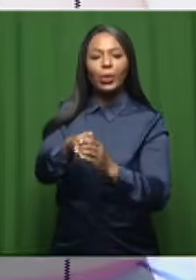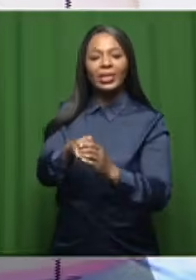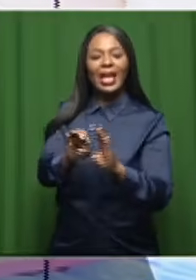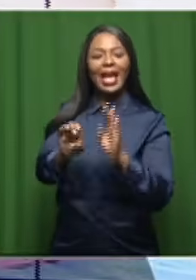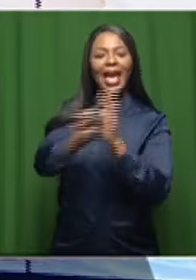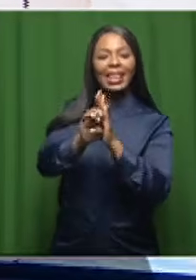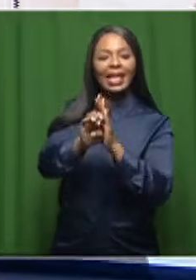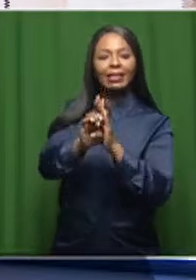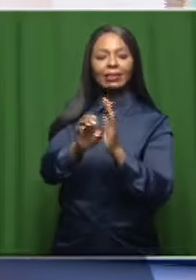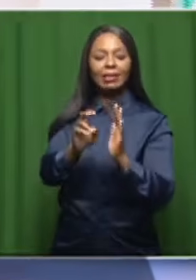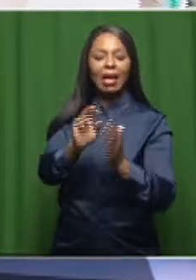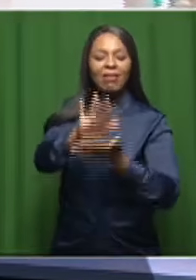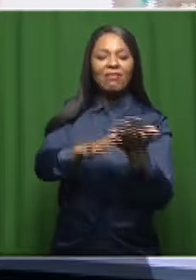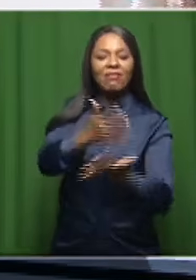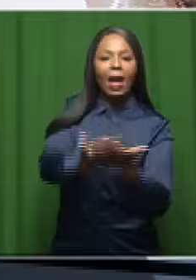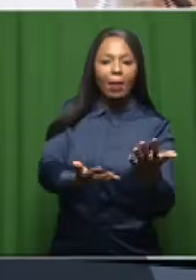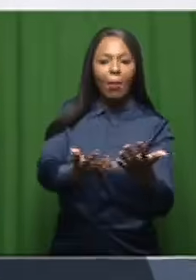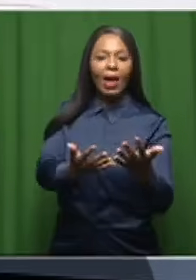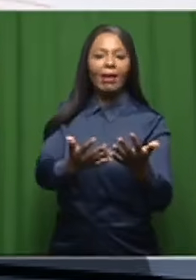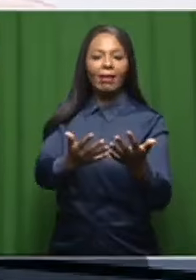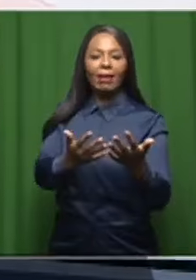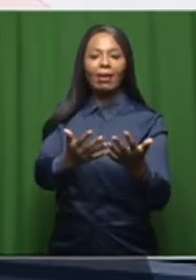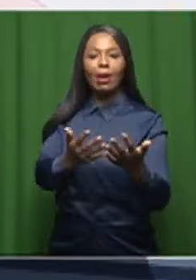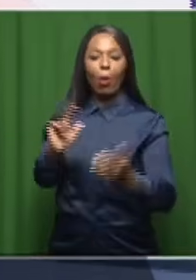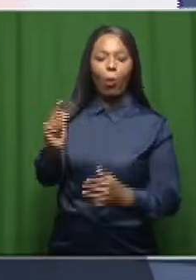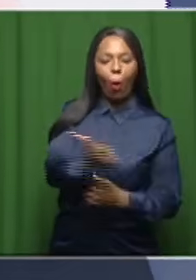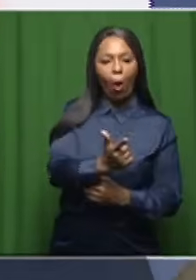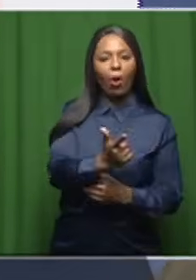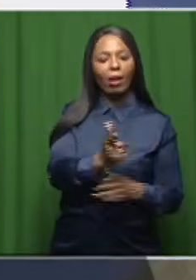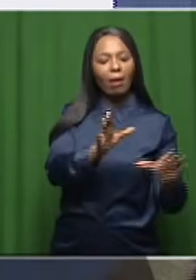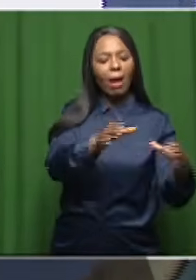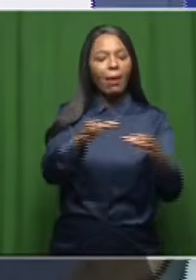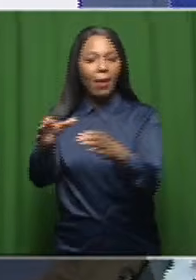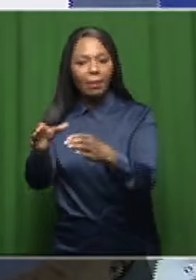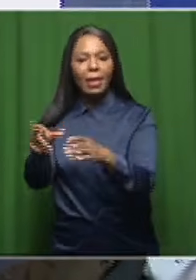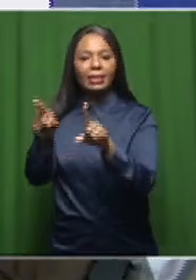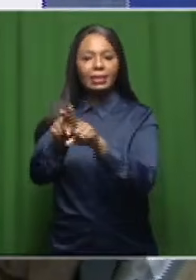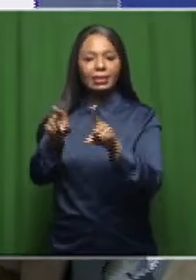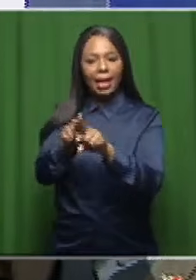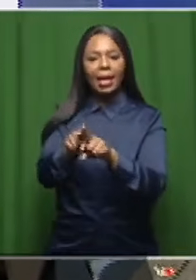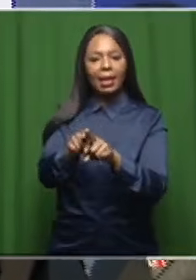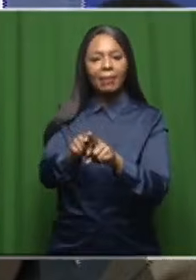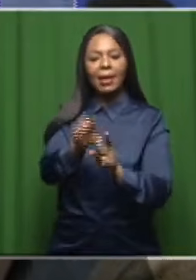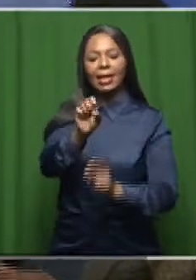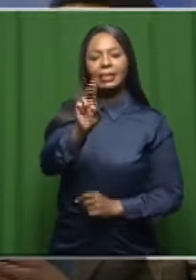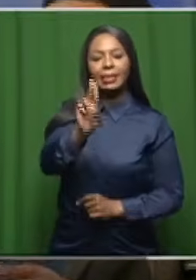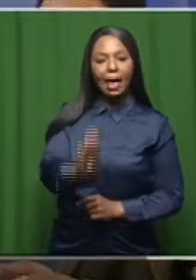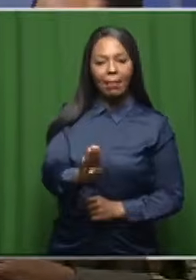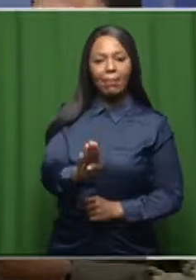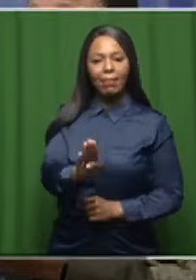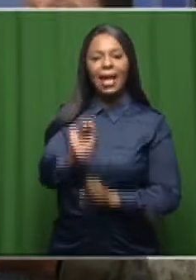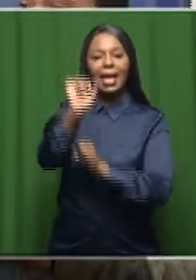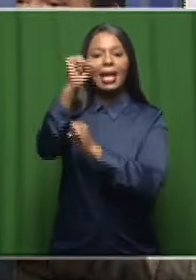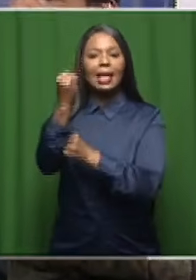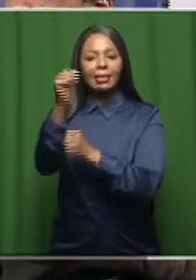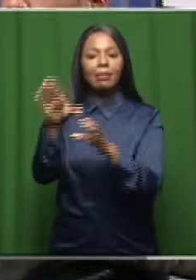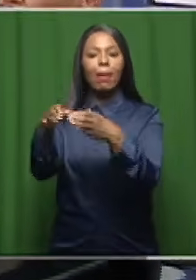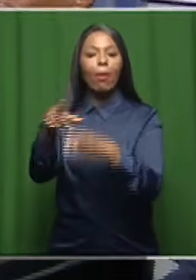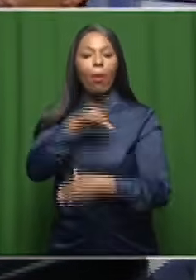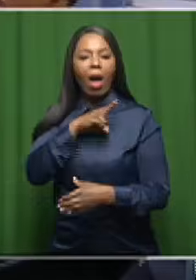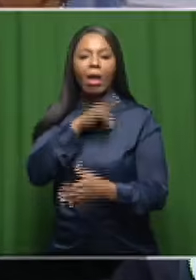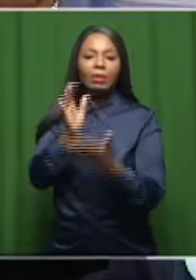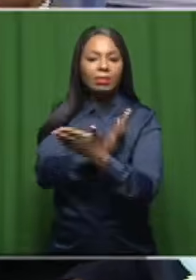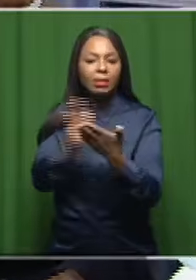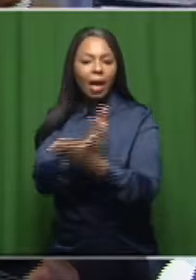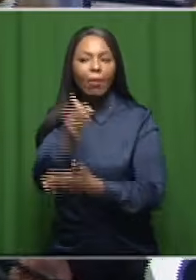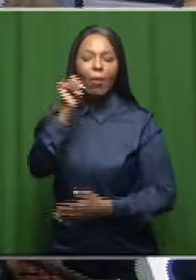Framework for each and every industry sector and sub-industry sector, because you'd find that some more so when